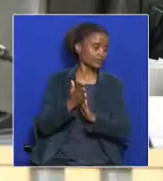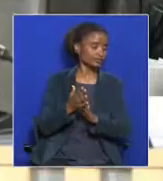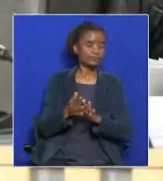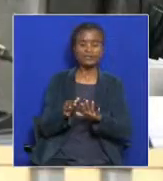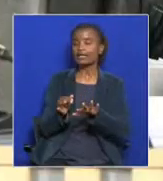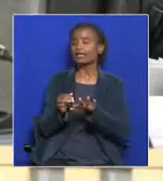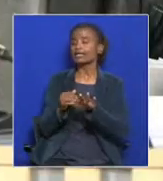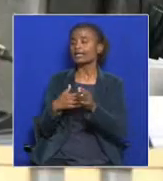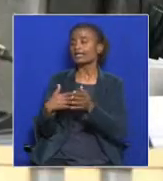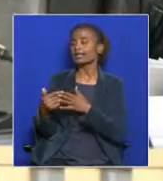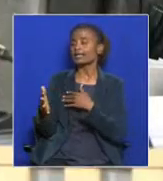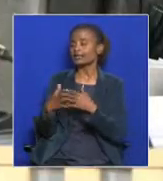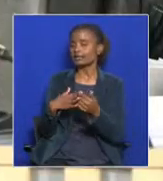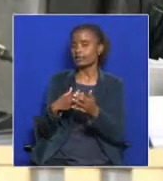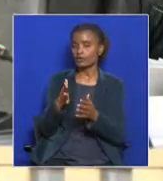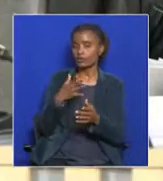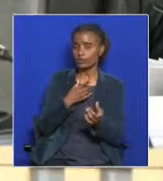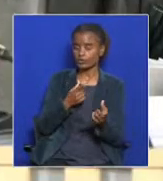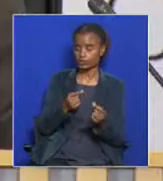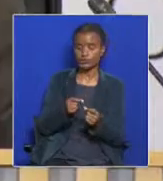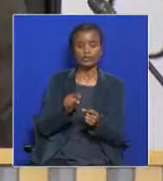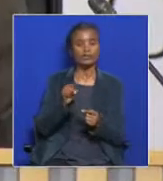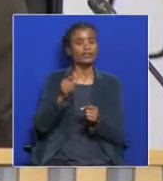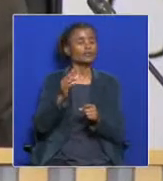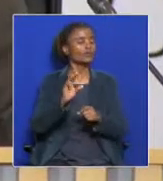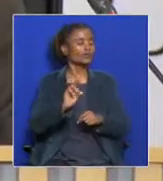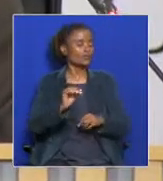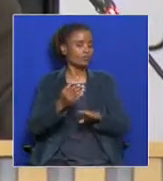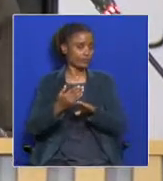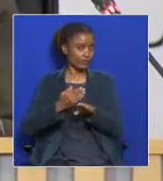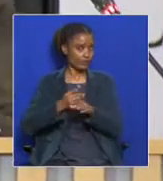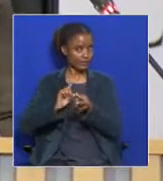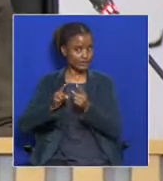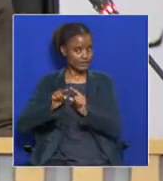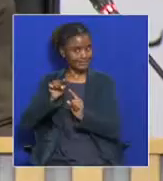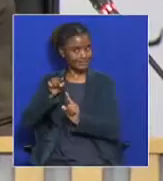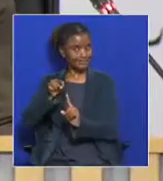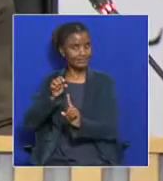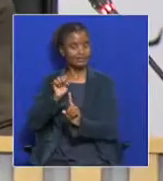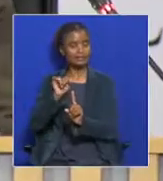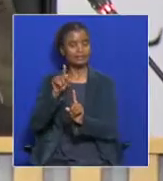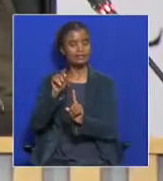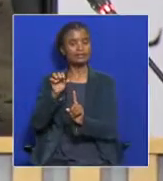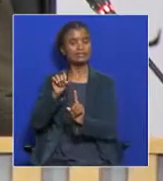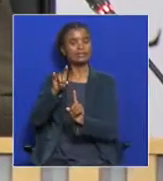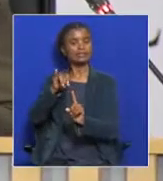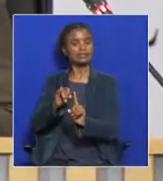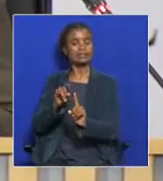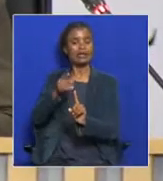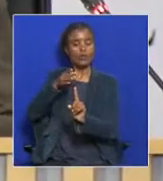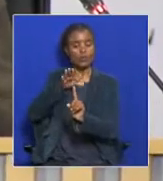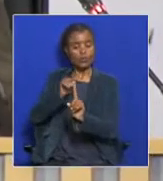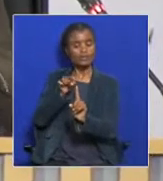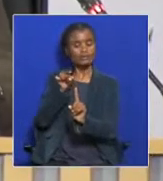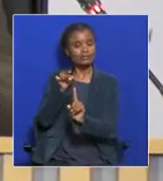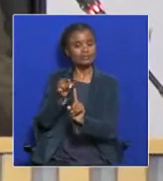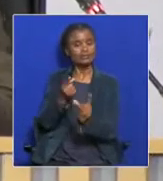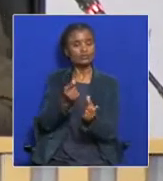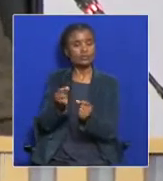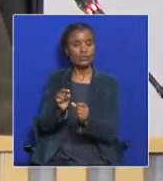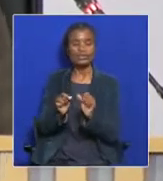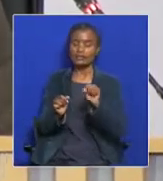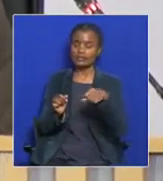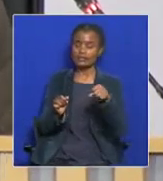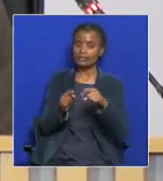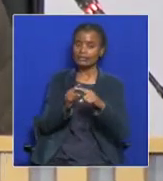with Sitsedi. Yes. I want to know what discussion you had with Sitsedi. Yes, I asked him. Firstly, because it was sent for analysis, that's why I inquired, can we expedite